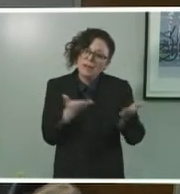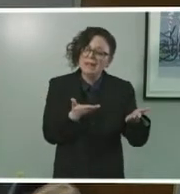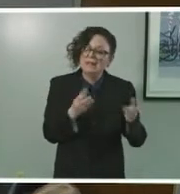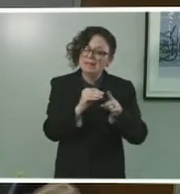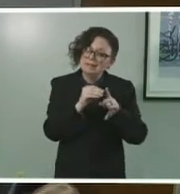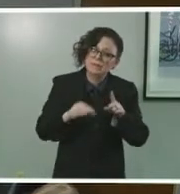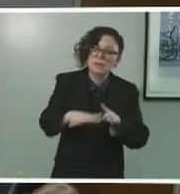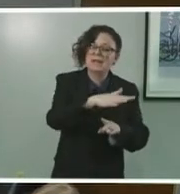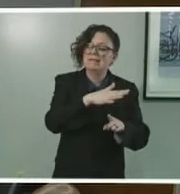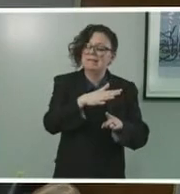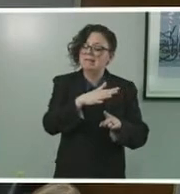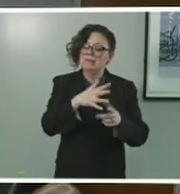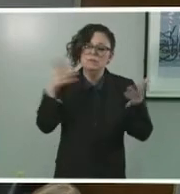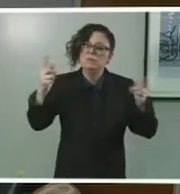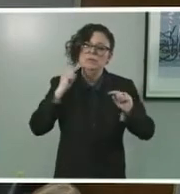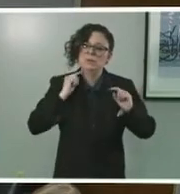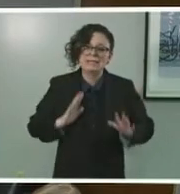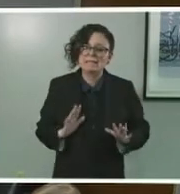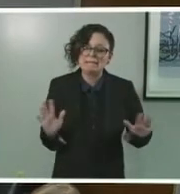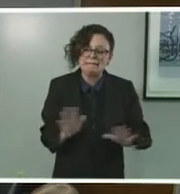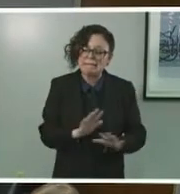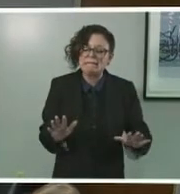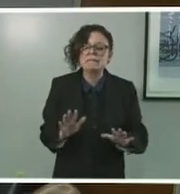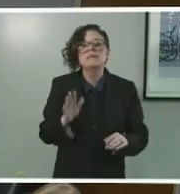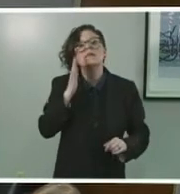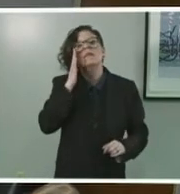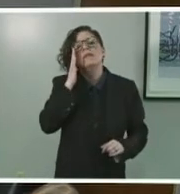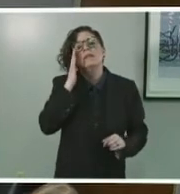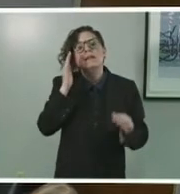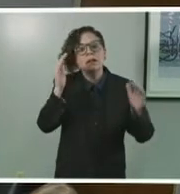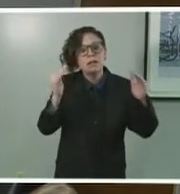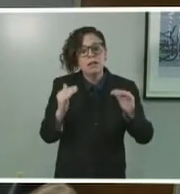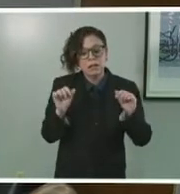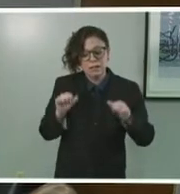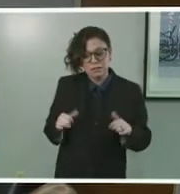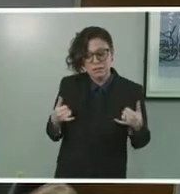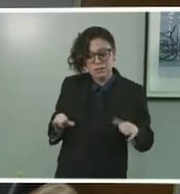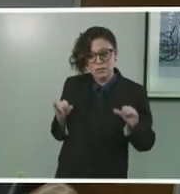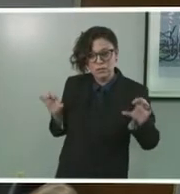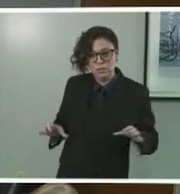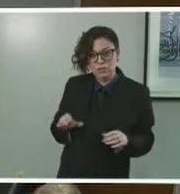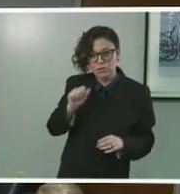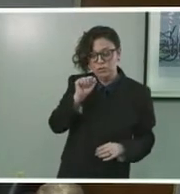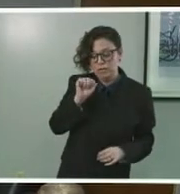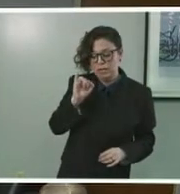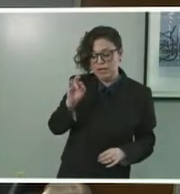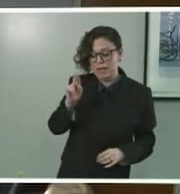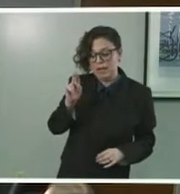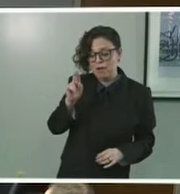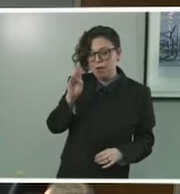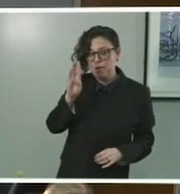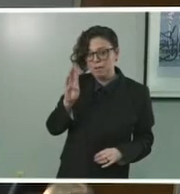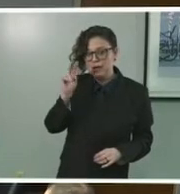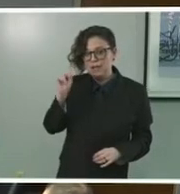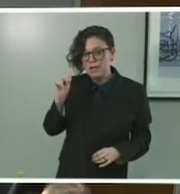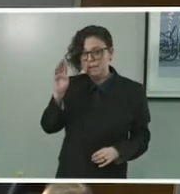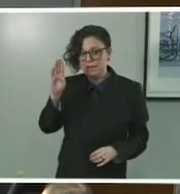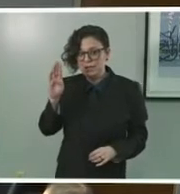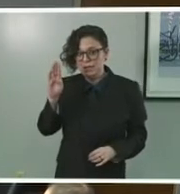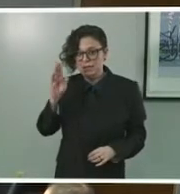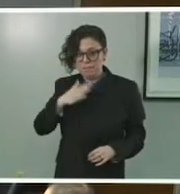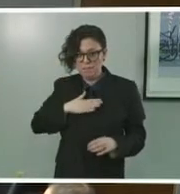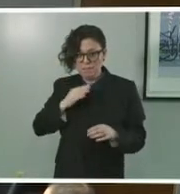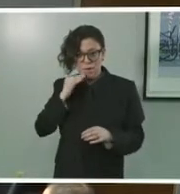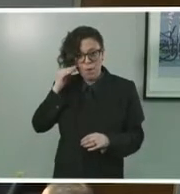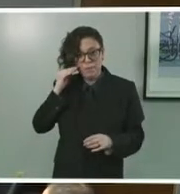Correct. Can I still provide Airbnb service in my home? Can I still rent out a